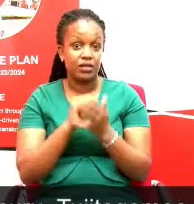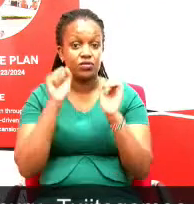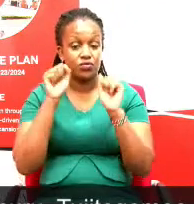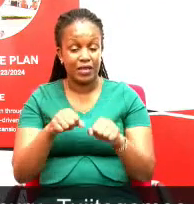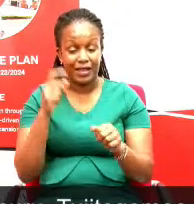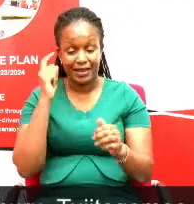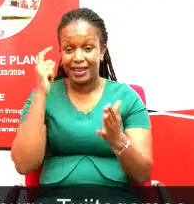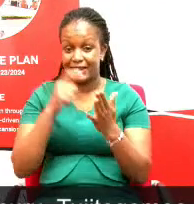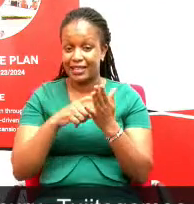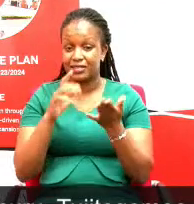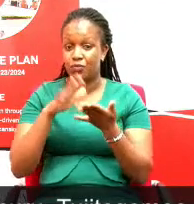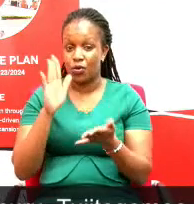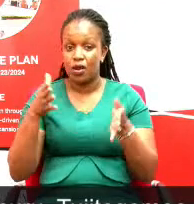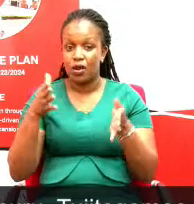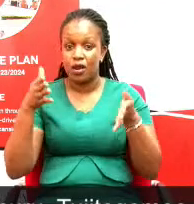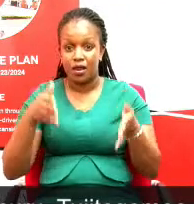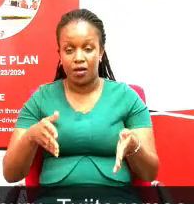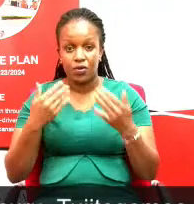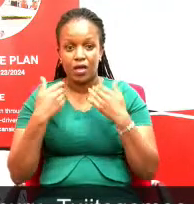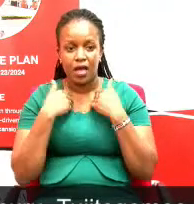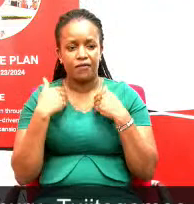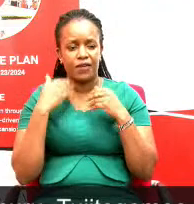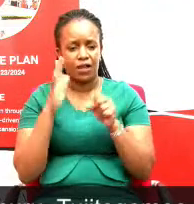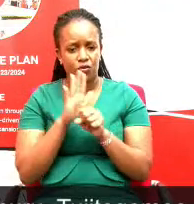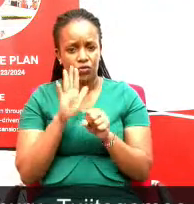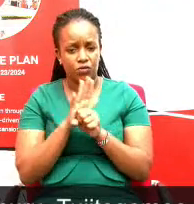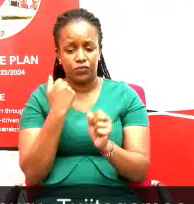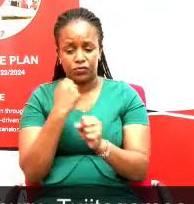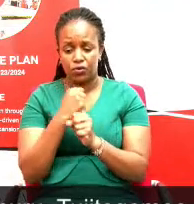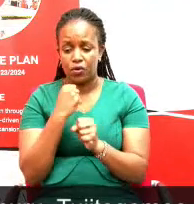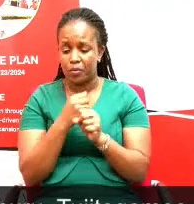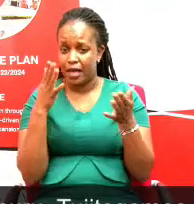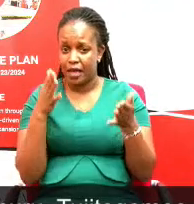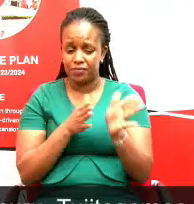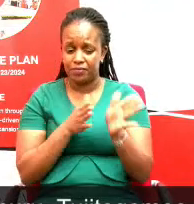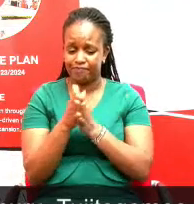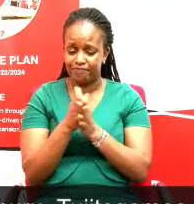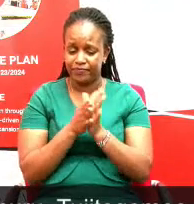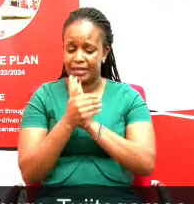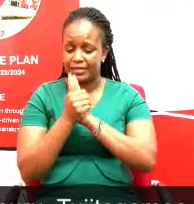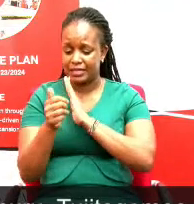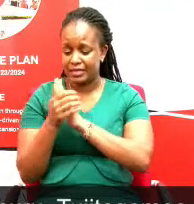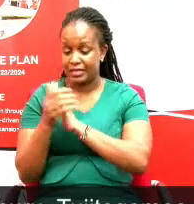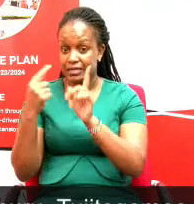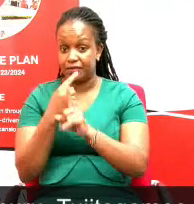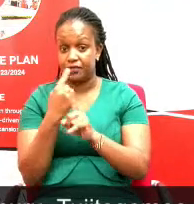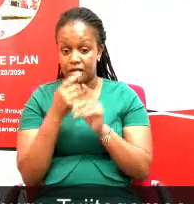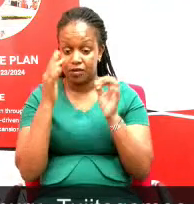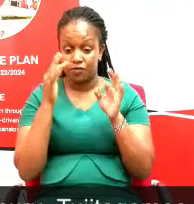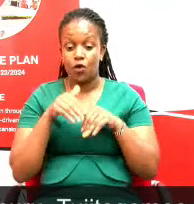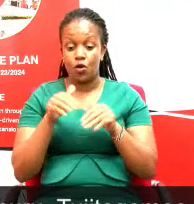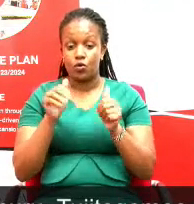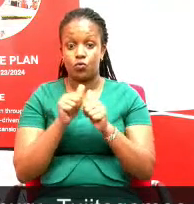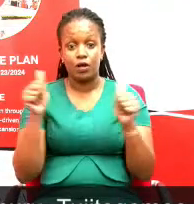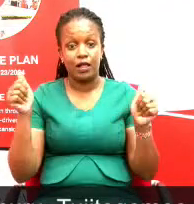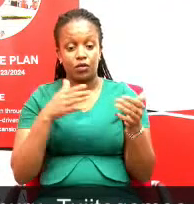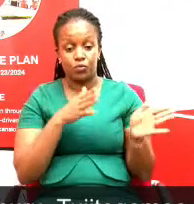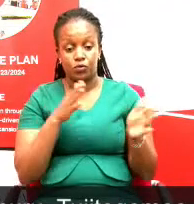realize more. This potential, there's a lot of potential here. And if you followed well, the chance